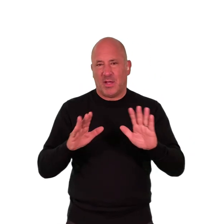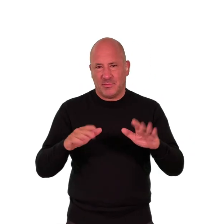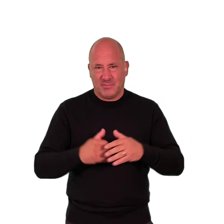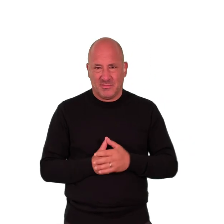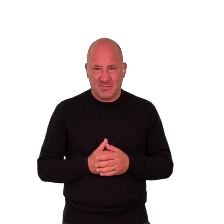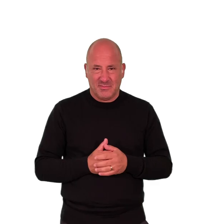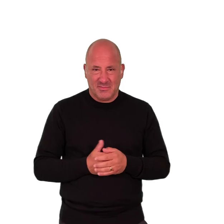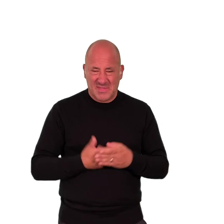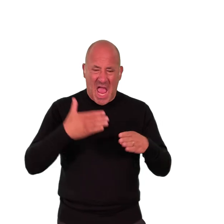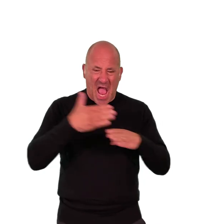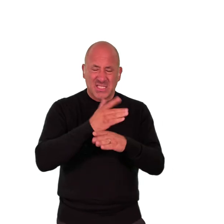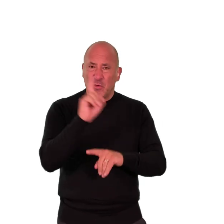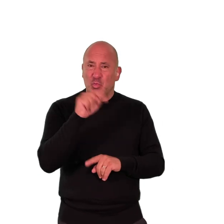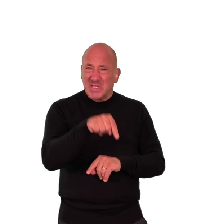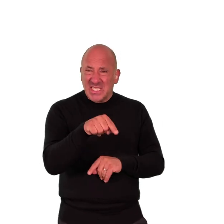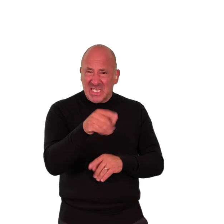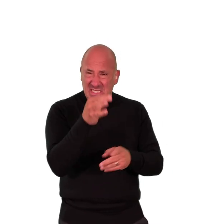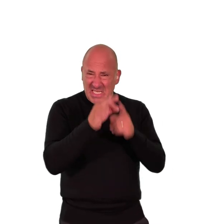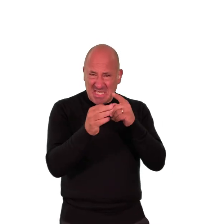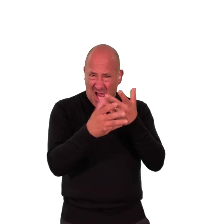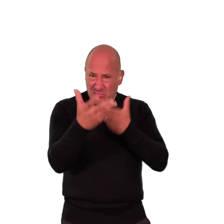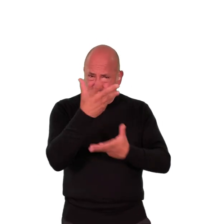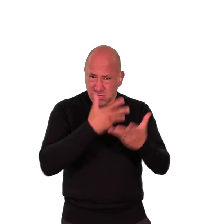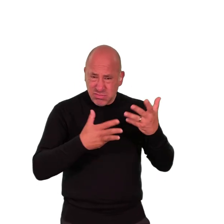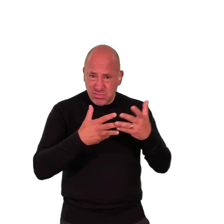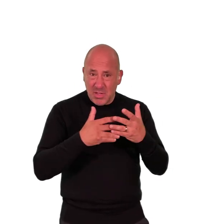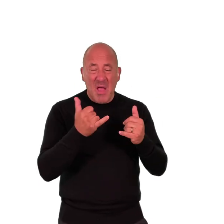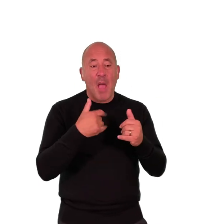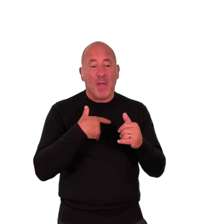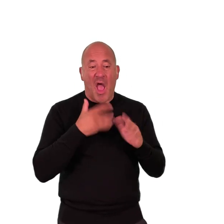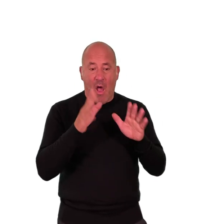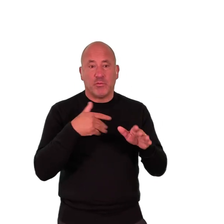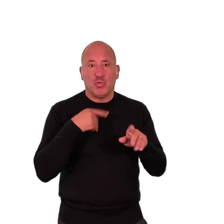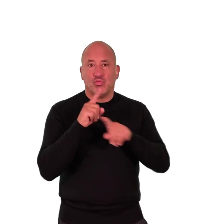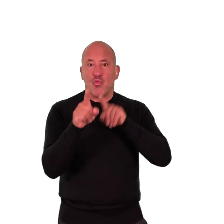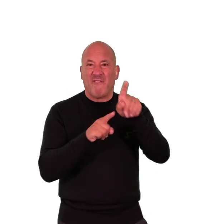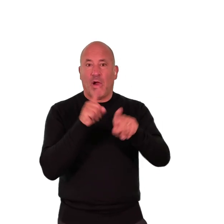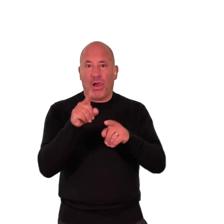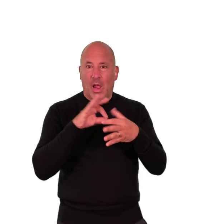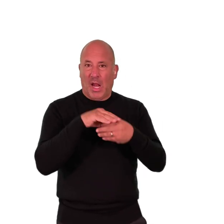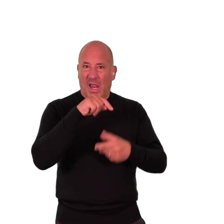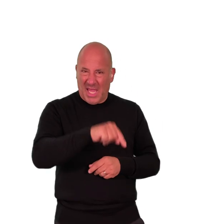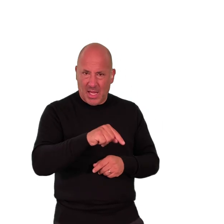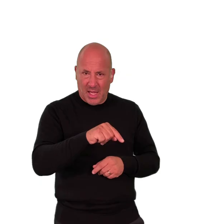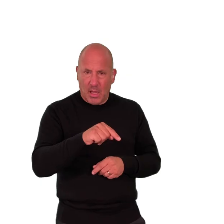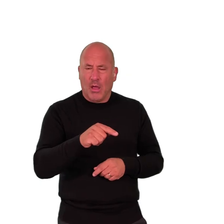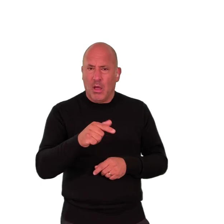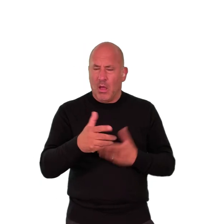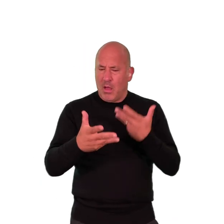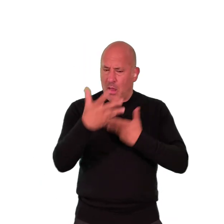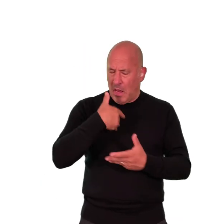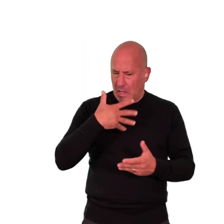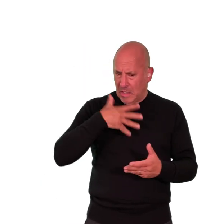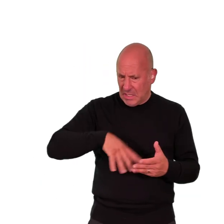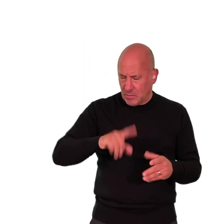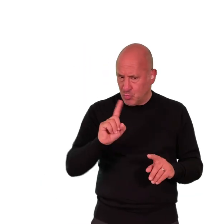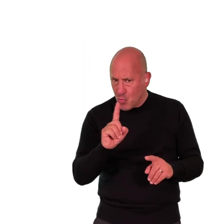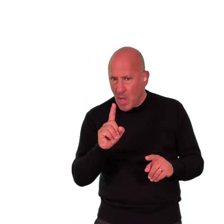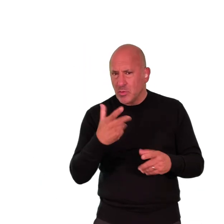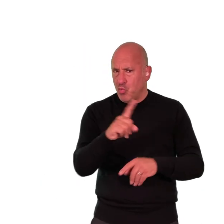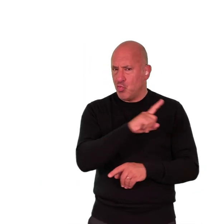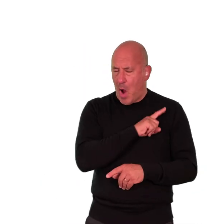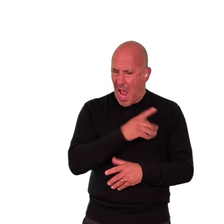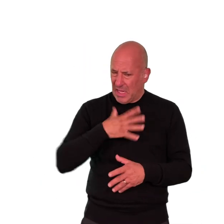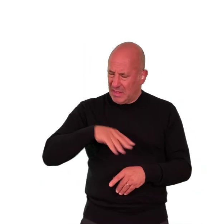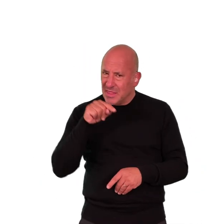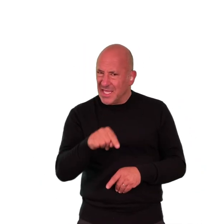Top tips for this section are to focus on your practice rather than a project. You can outline what the activity